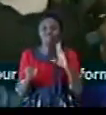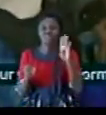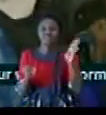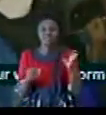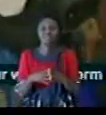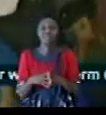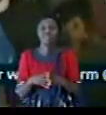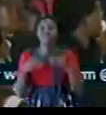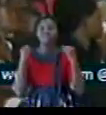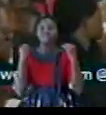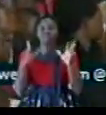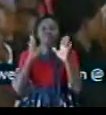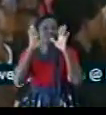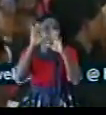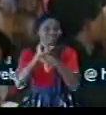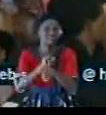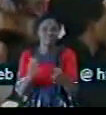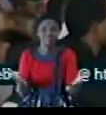here tonight.